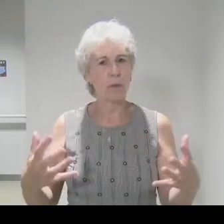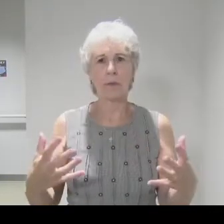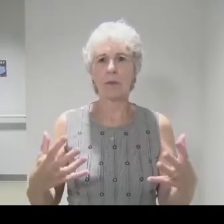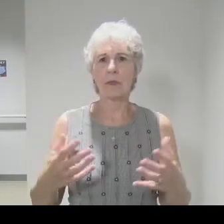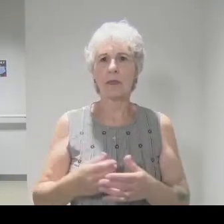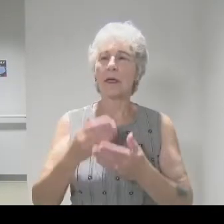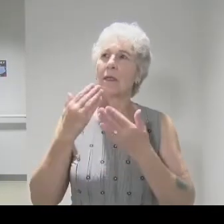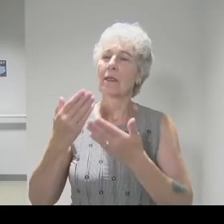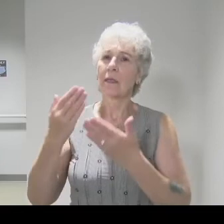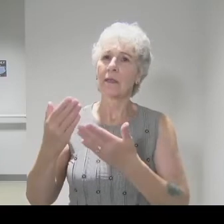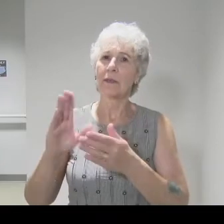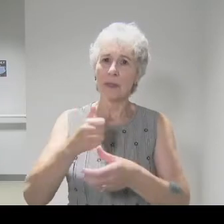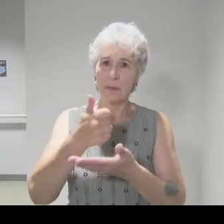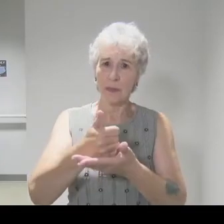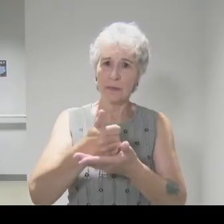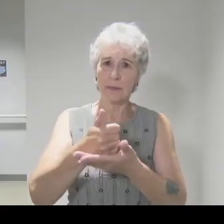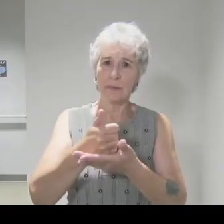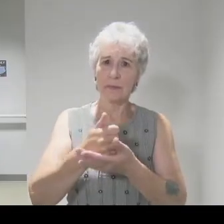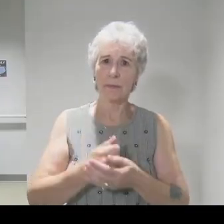in Jesus' name. Amen.